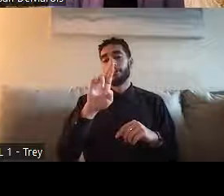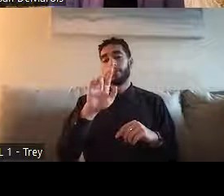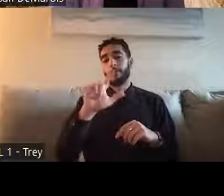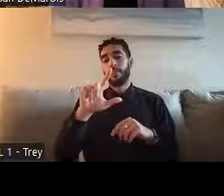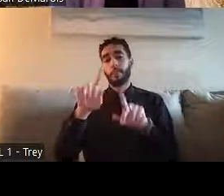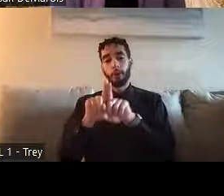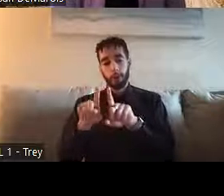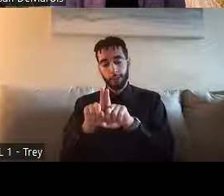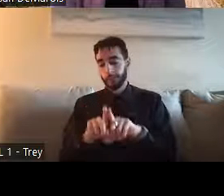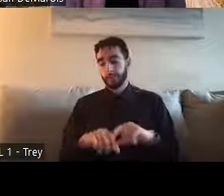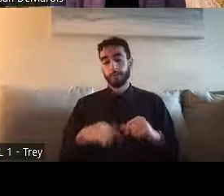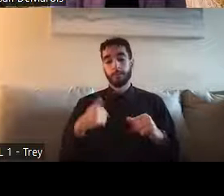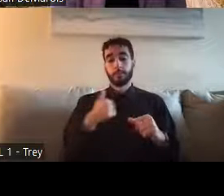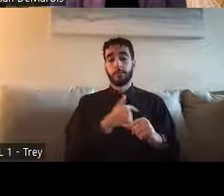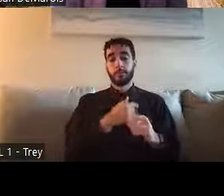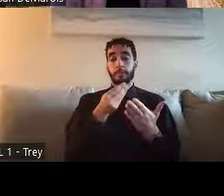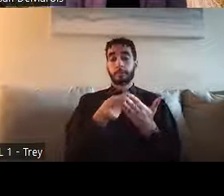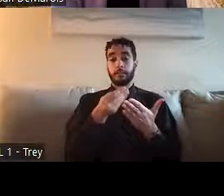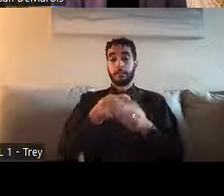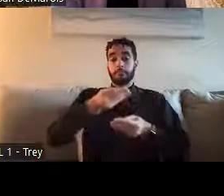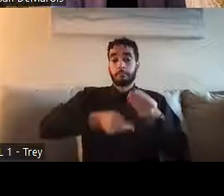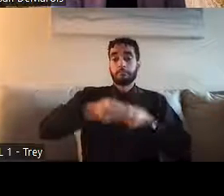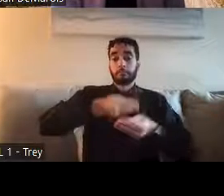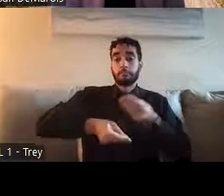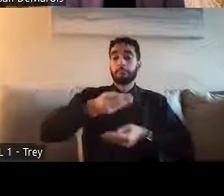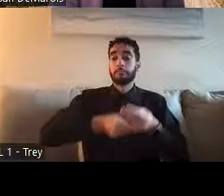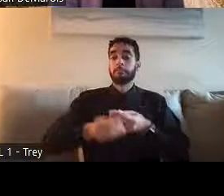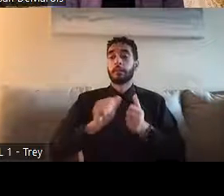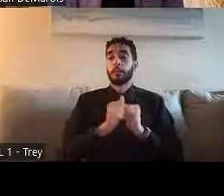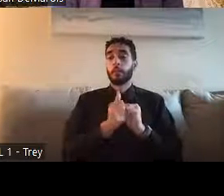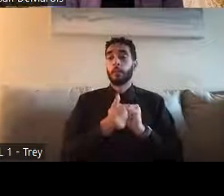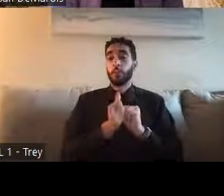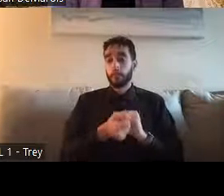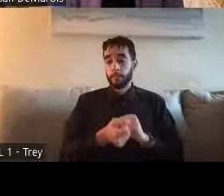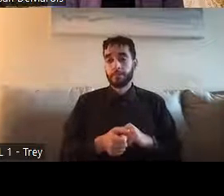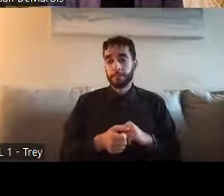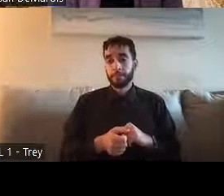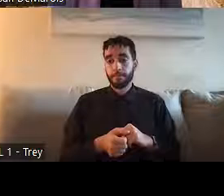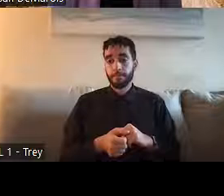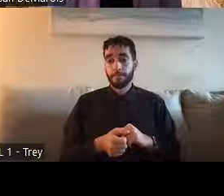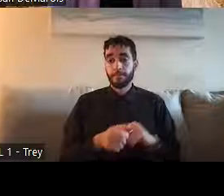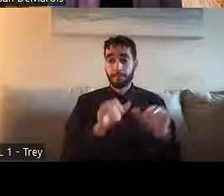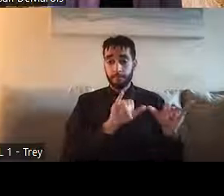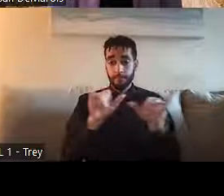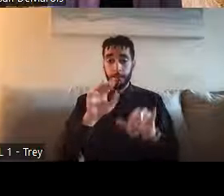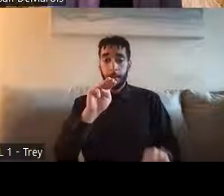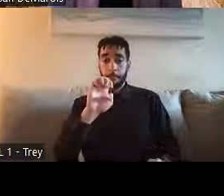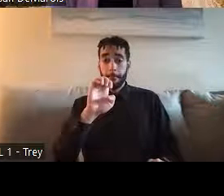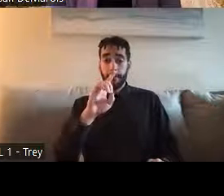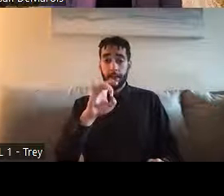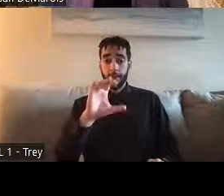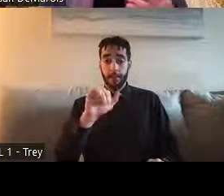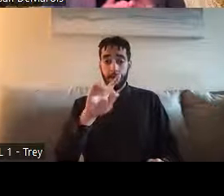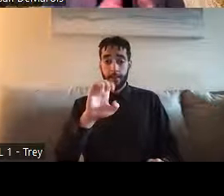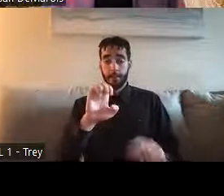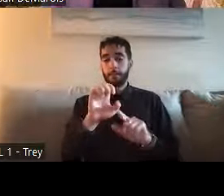and braid funding streams like Medicare? We heard Dr. Galy say, like Medicaid, like private pay.